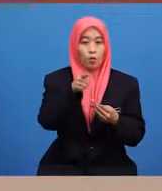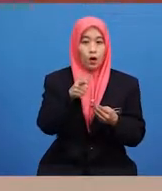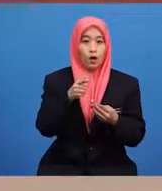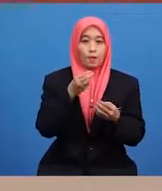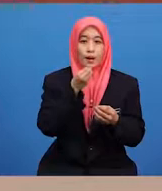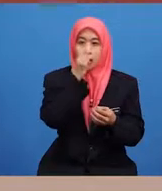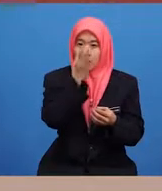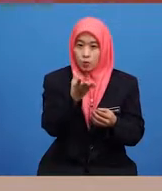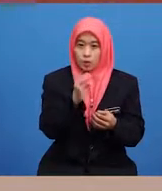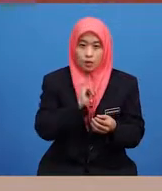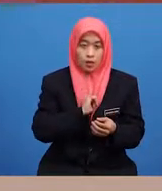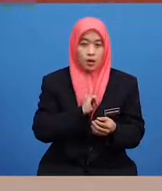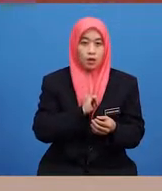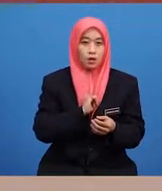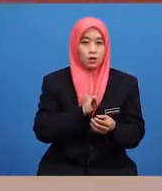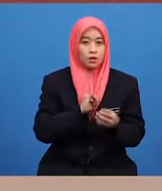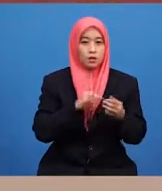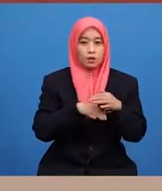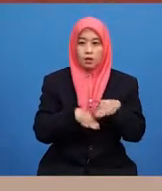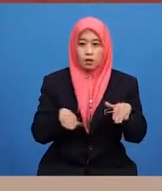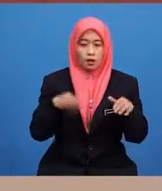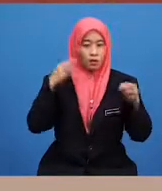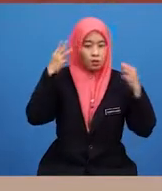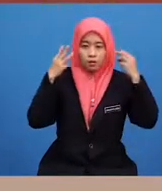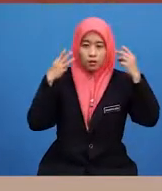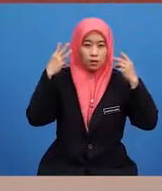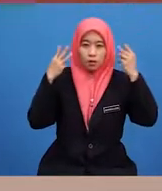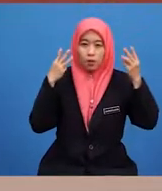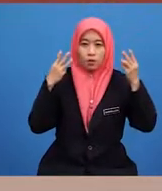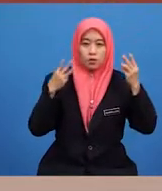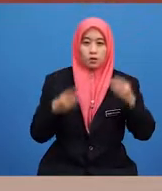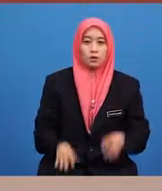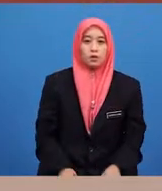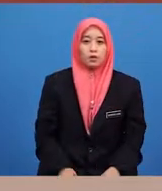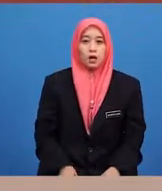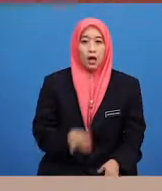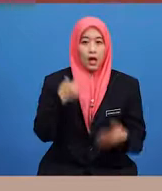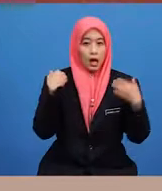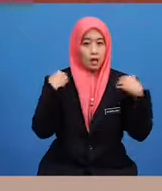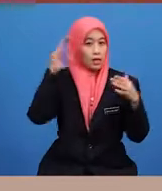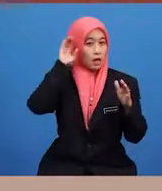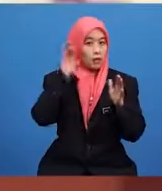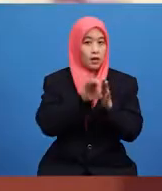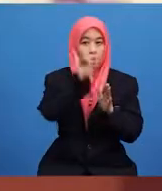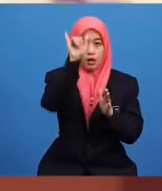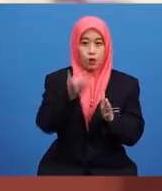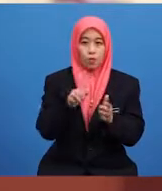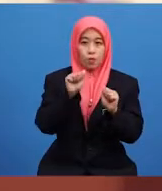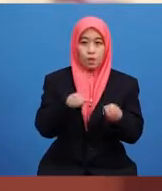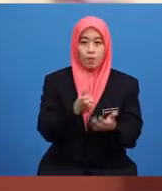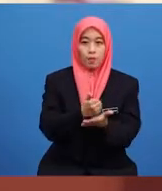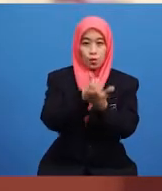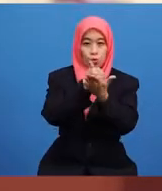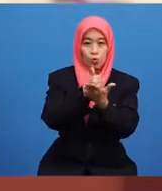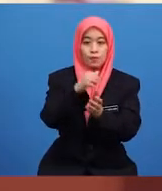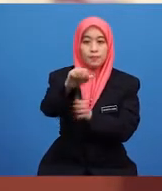it's... Don't worry, Yolo, there will be a picture to help you. Are you ready? Yes,